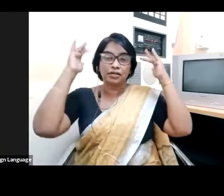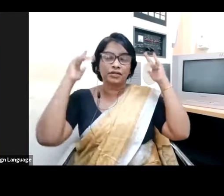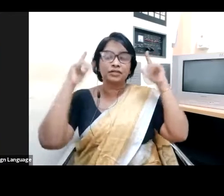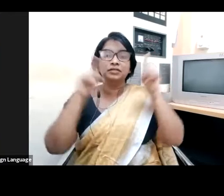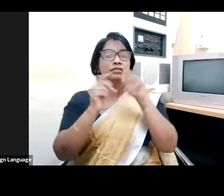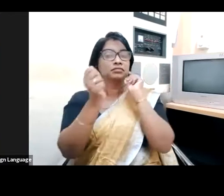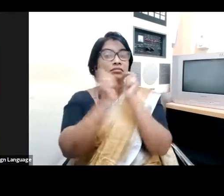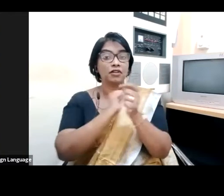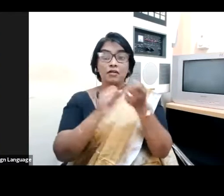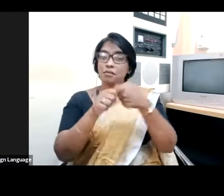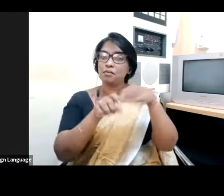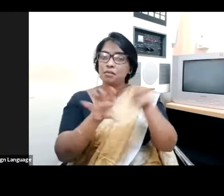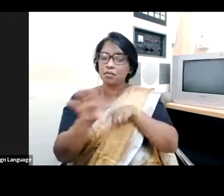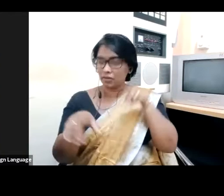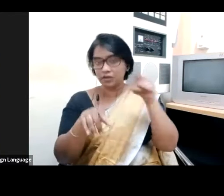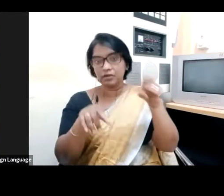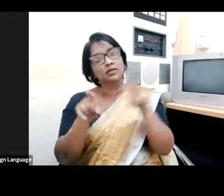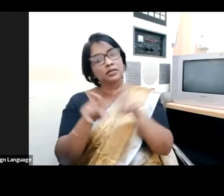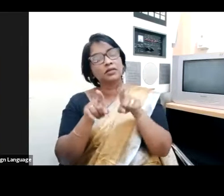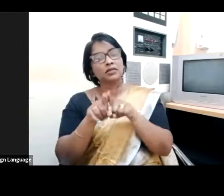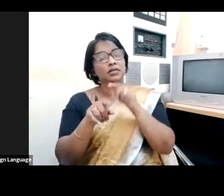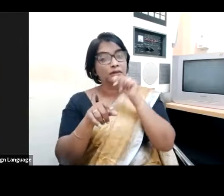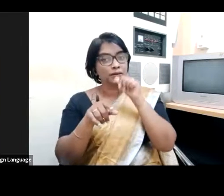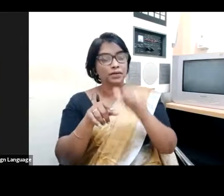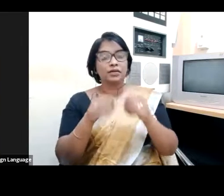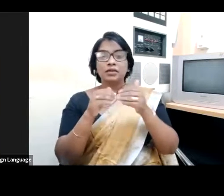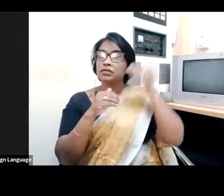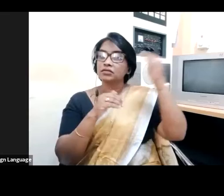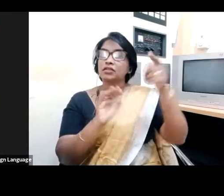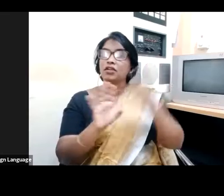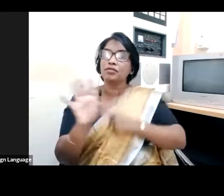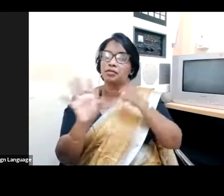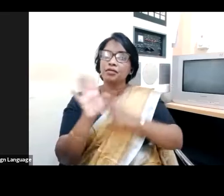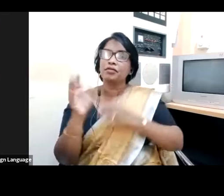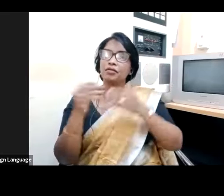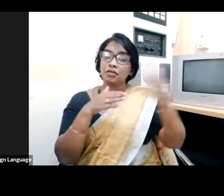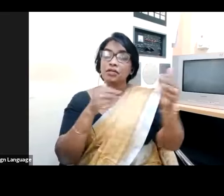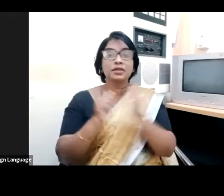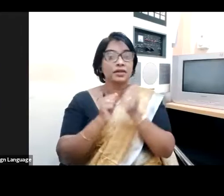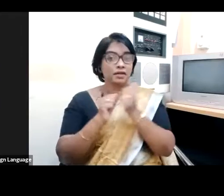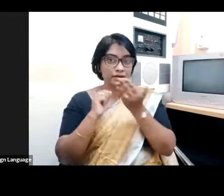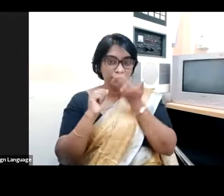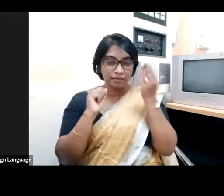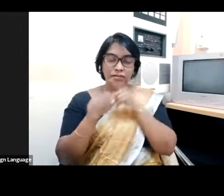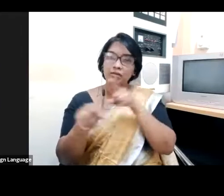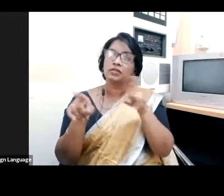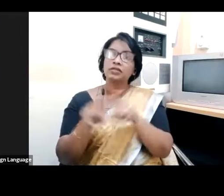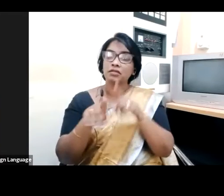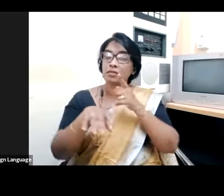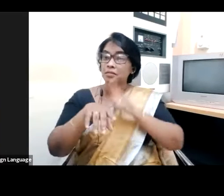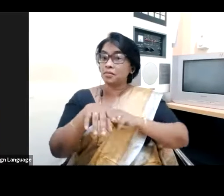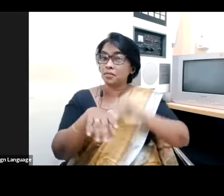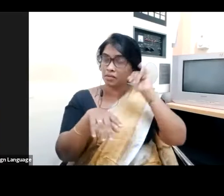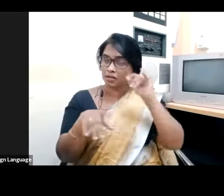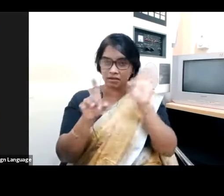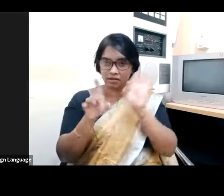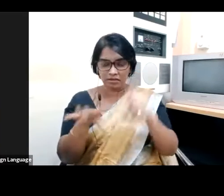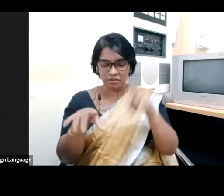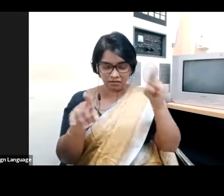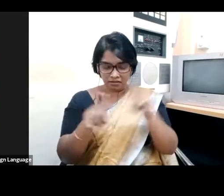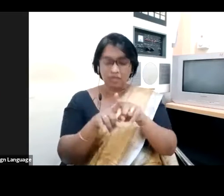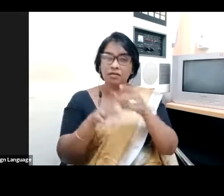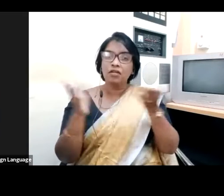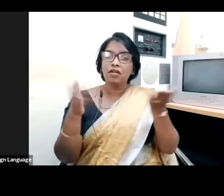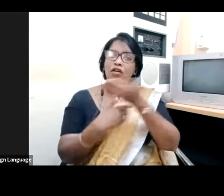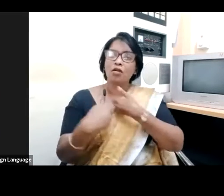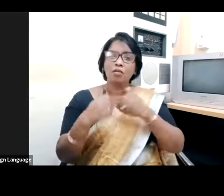3 years as per WMO, and a very high chance of doing that. So how do we get out of fossil fuels? And